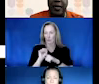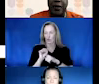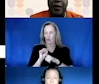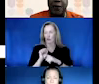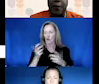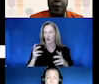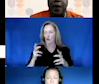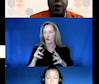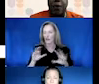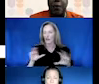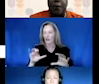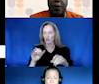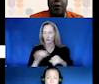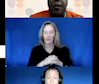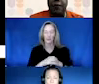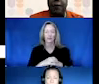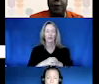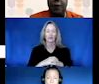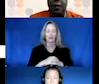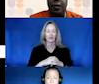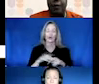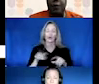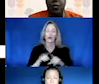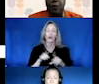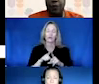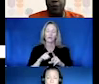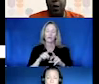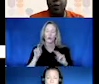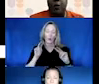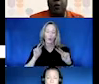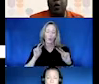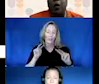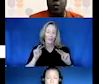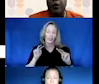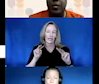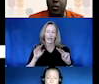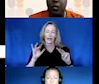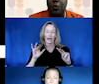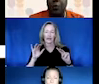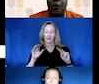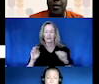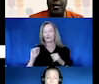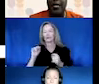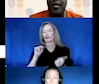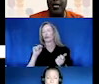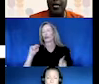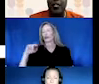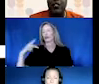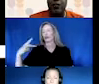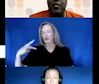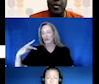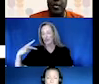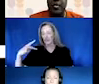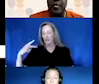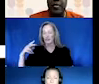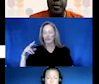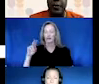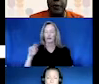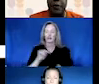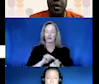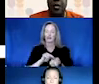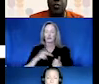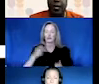is our midwife or our nurse practitioner providing